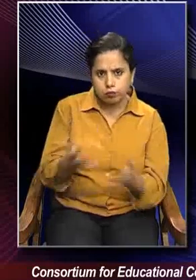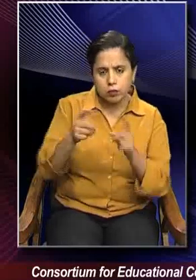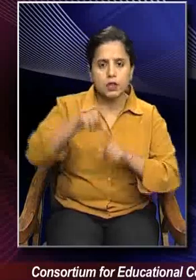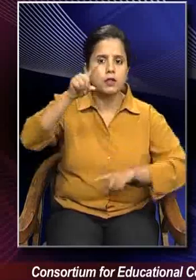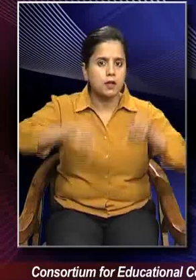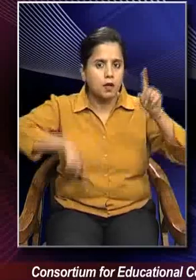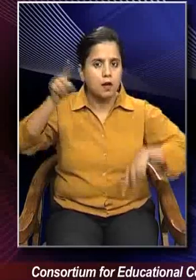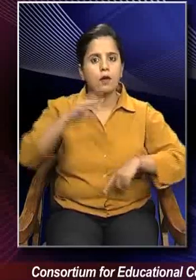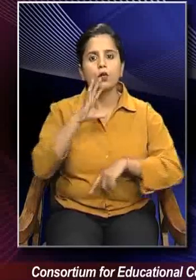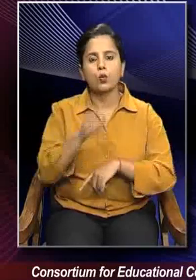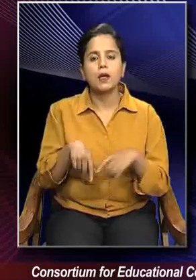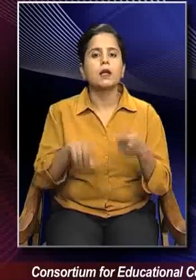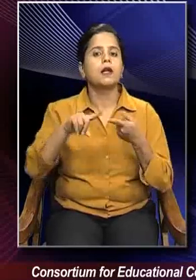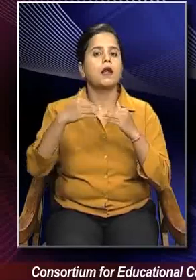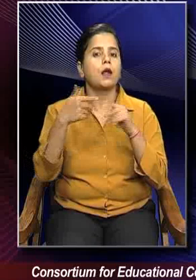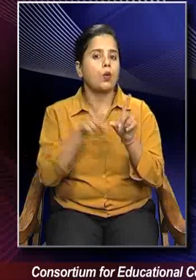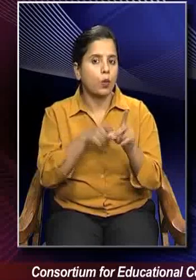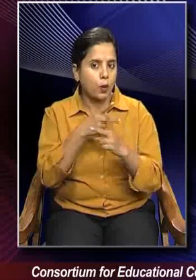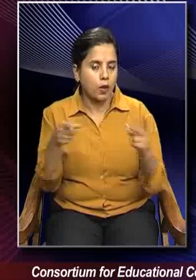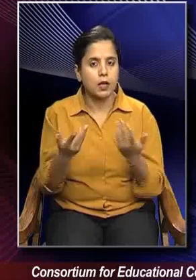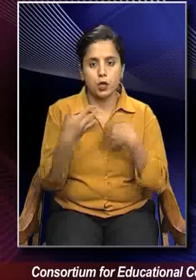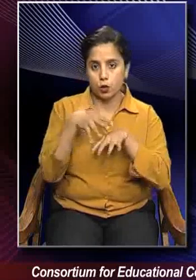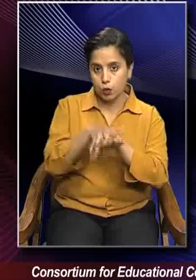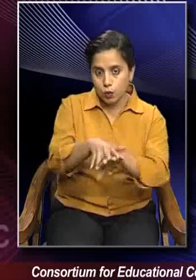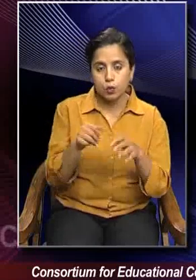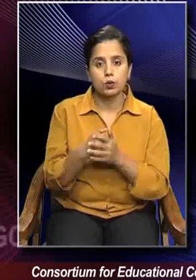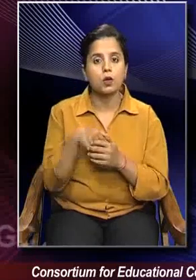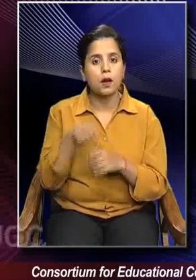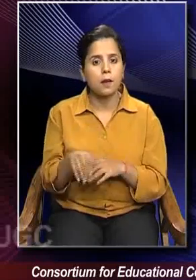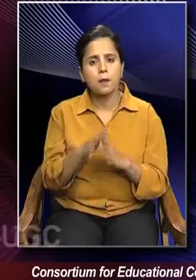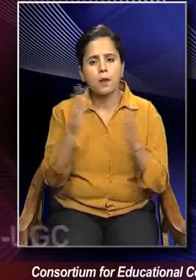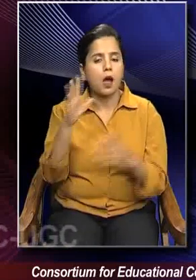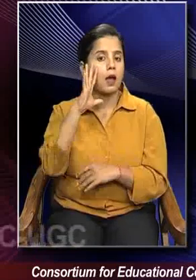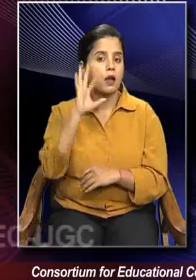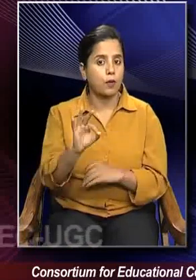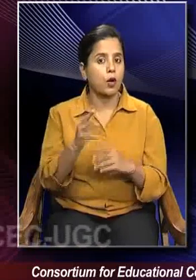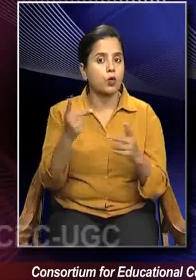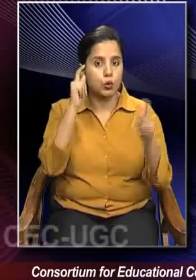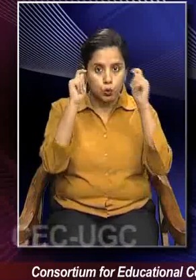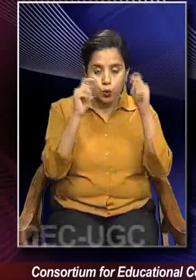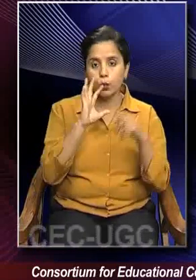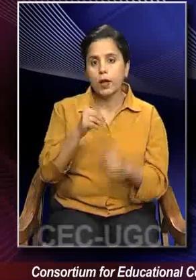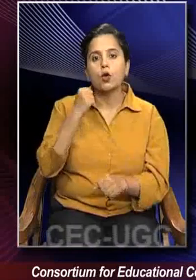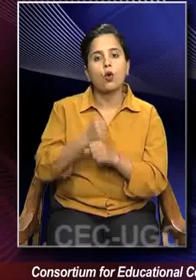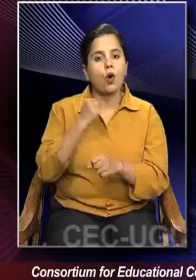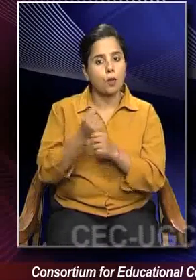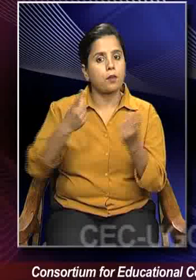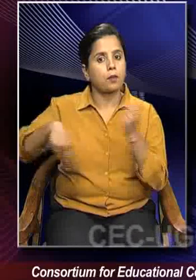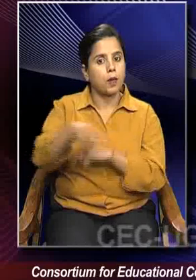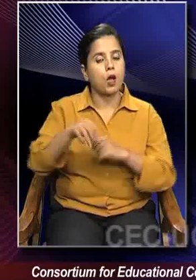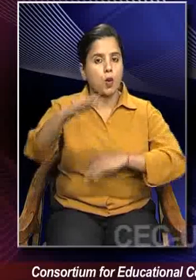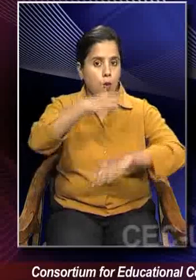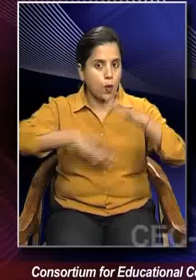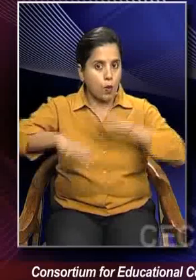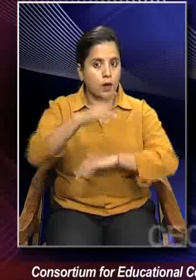diversity, equity and inclusion, and the most important roles of the government,